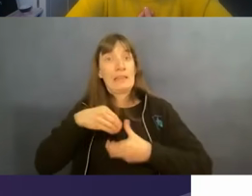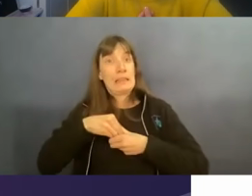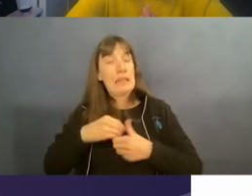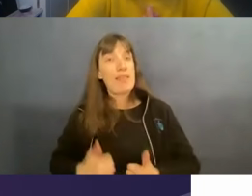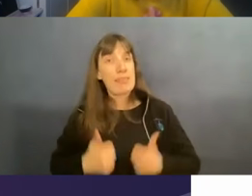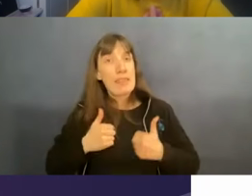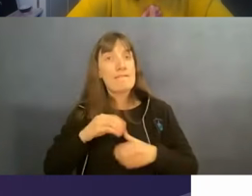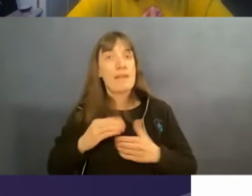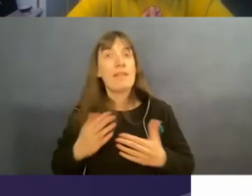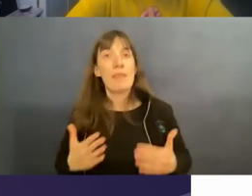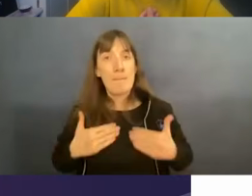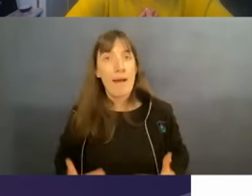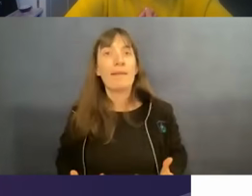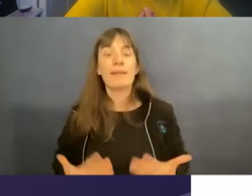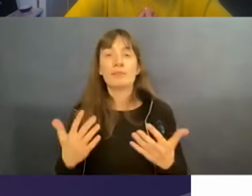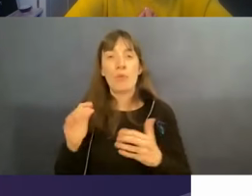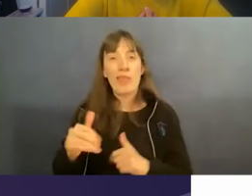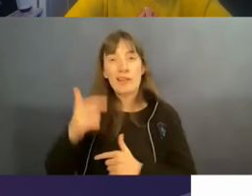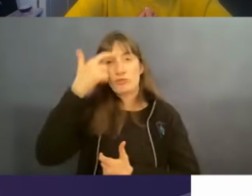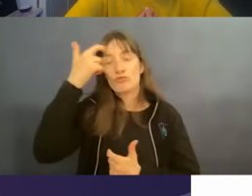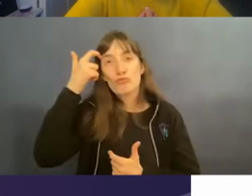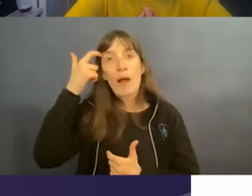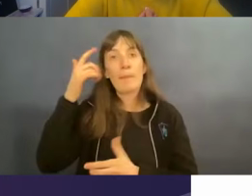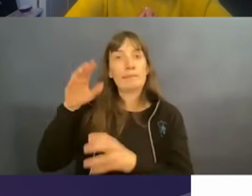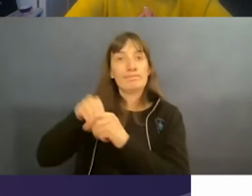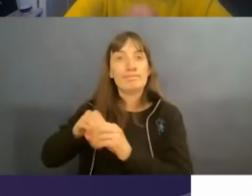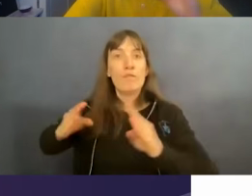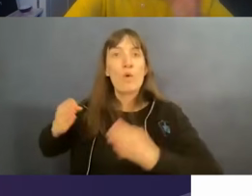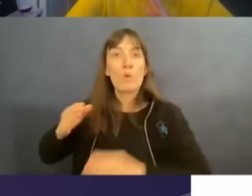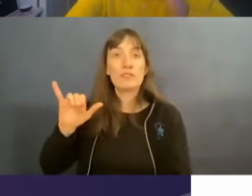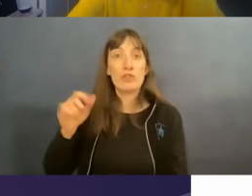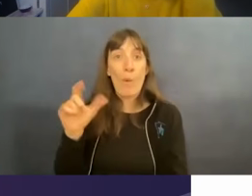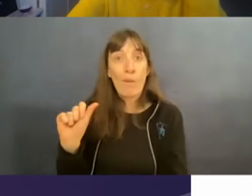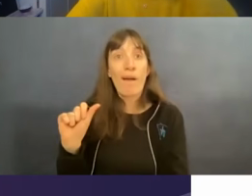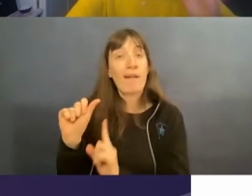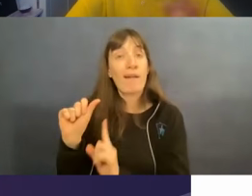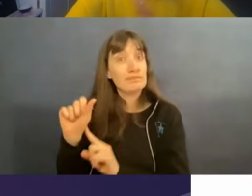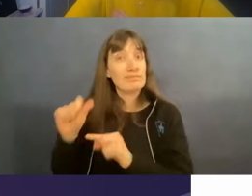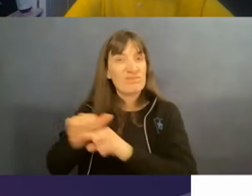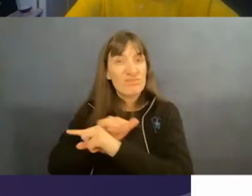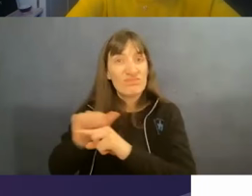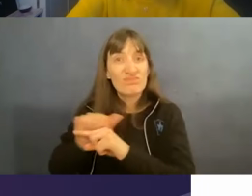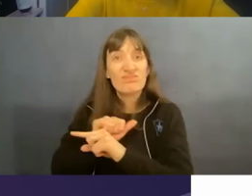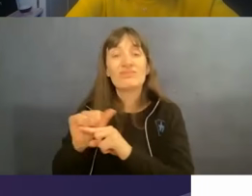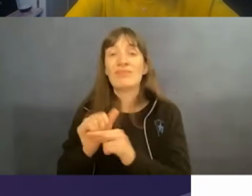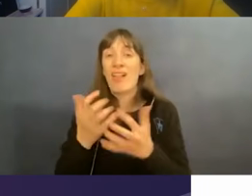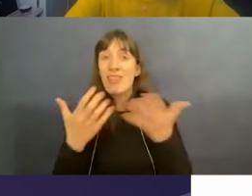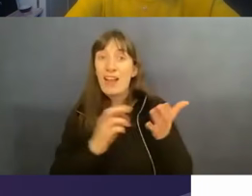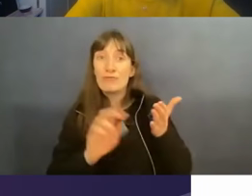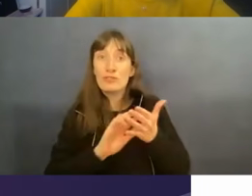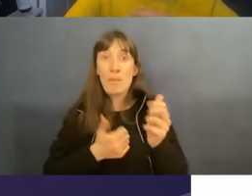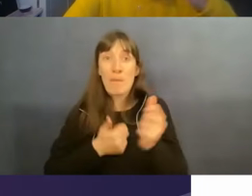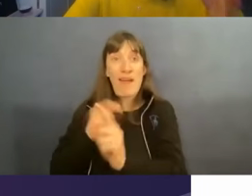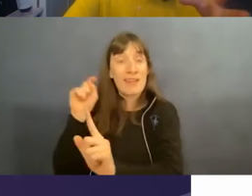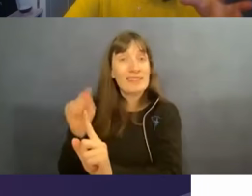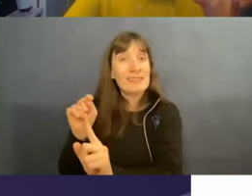that through trauma center, trauma sensitive yoga, and they have these ideas and a lot of research behind it of